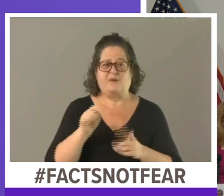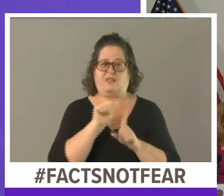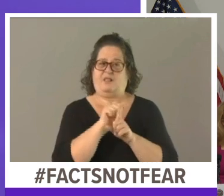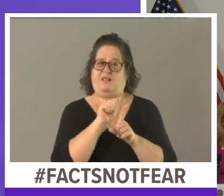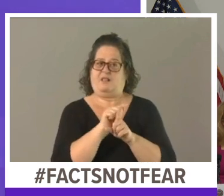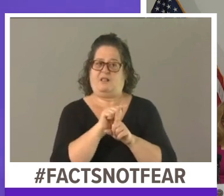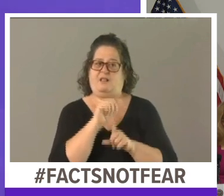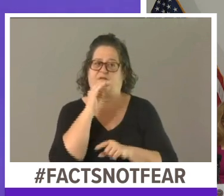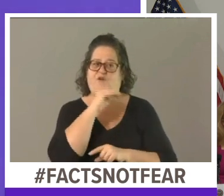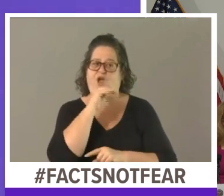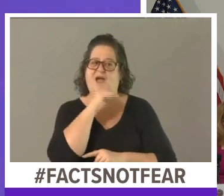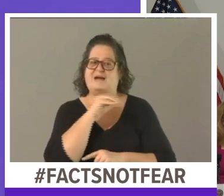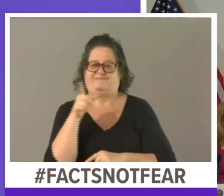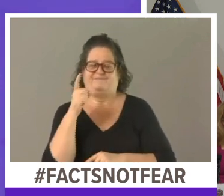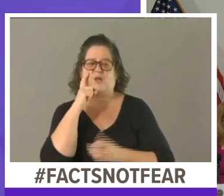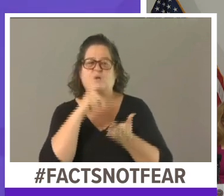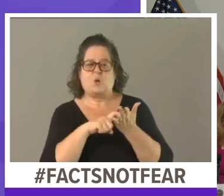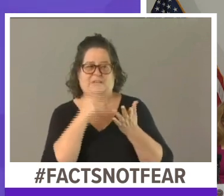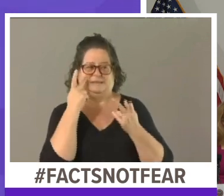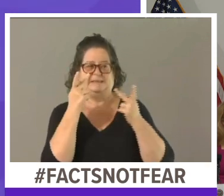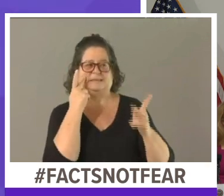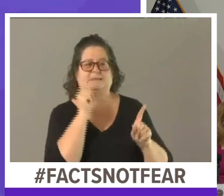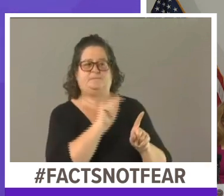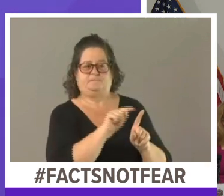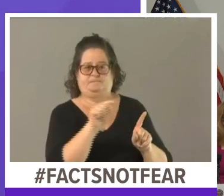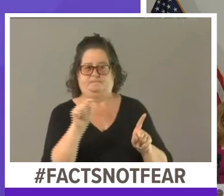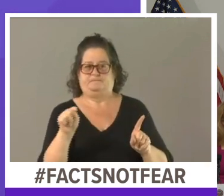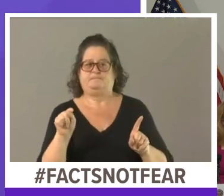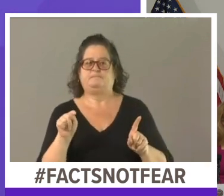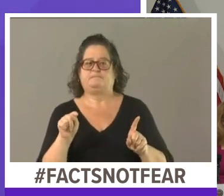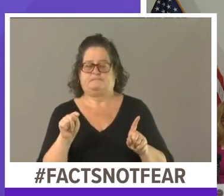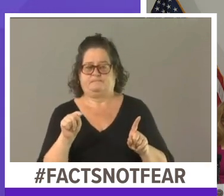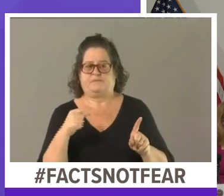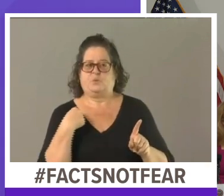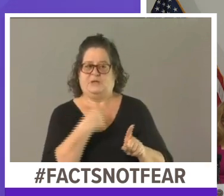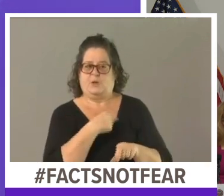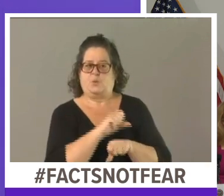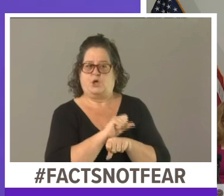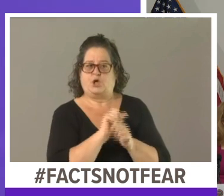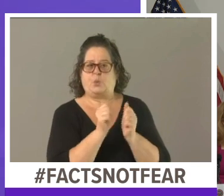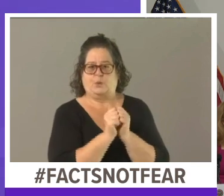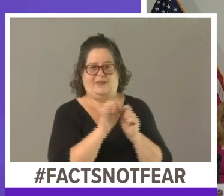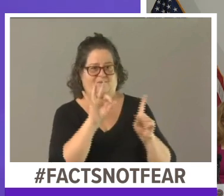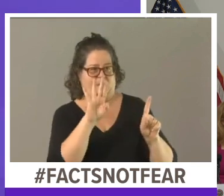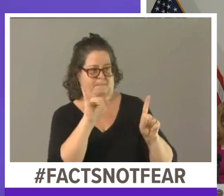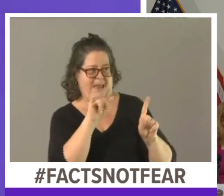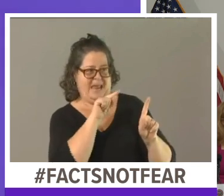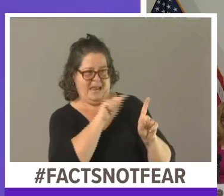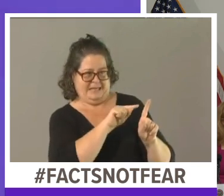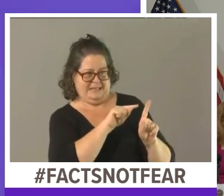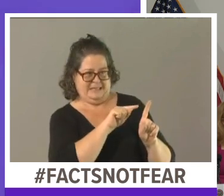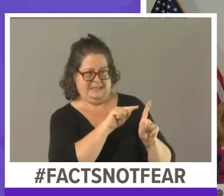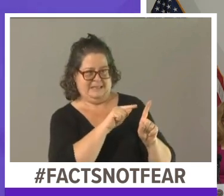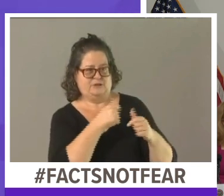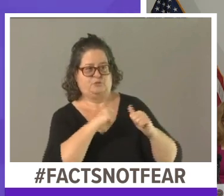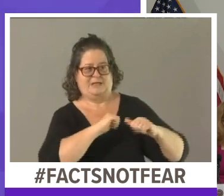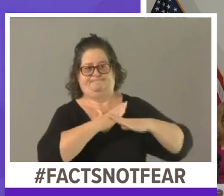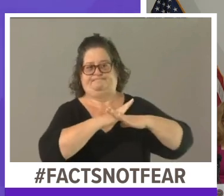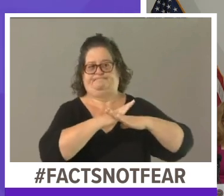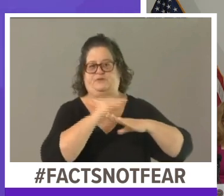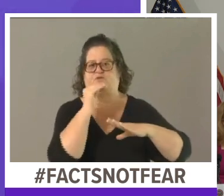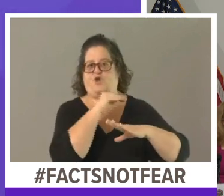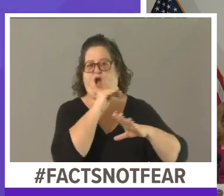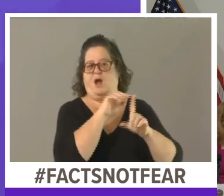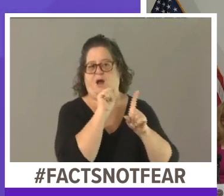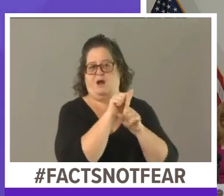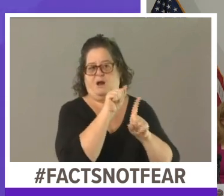states. We've been working with the FBI and Department of Labor to continue combating this fraud and to ensure the dollars are